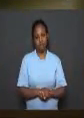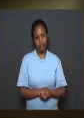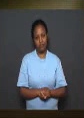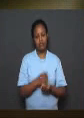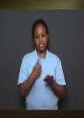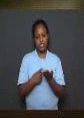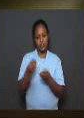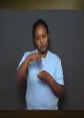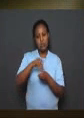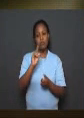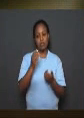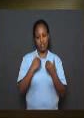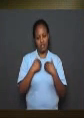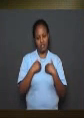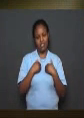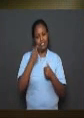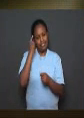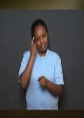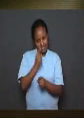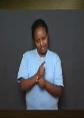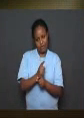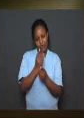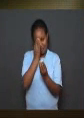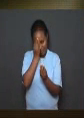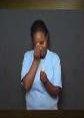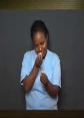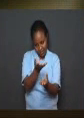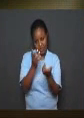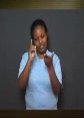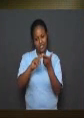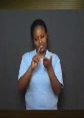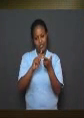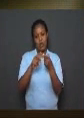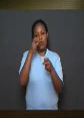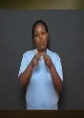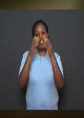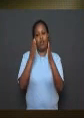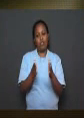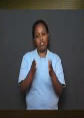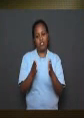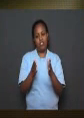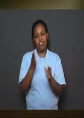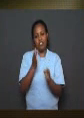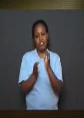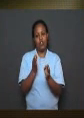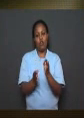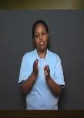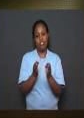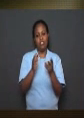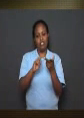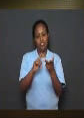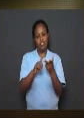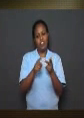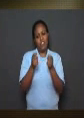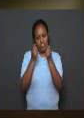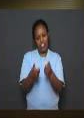These include fair notice, impartial tribunal, speedy and